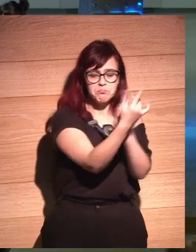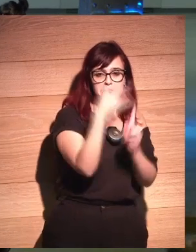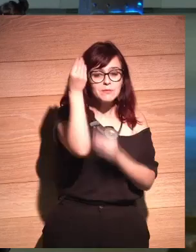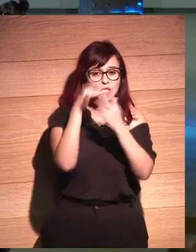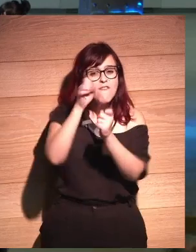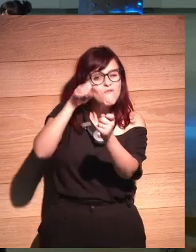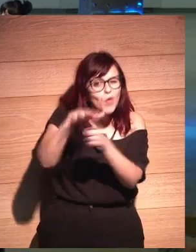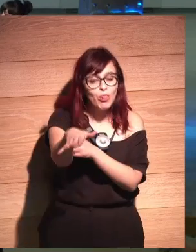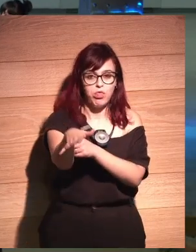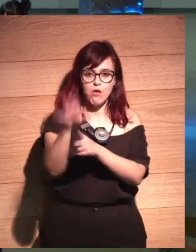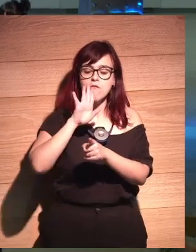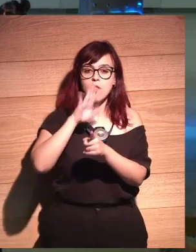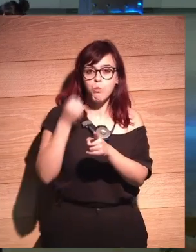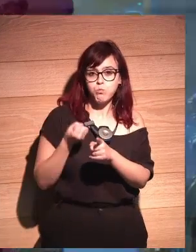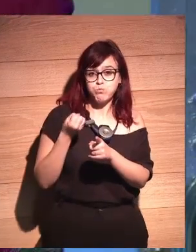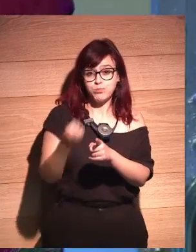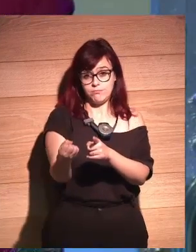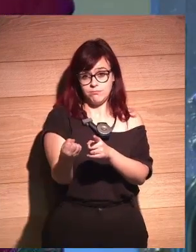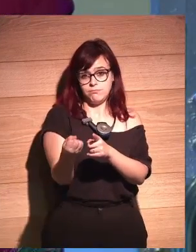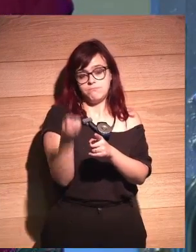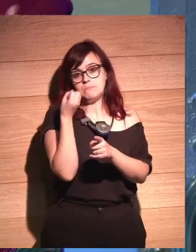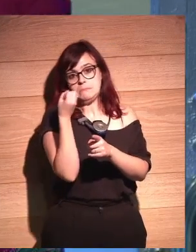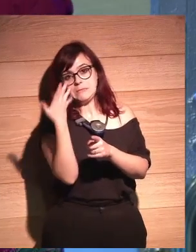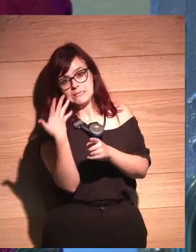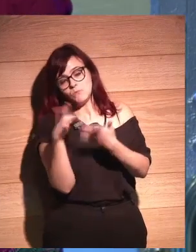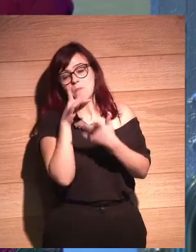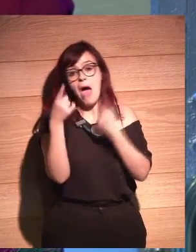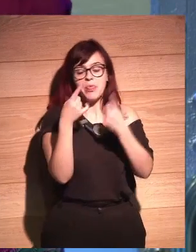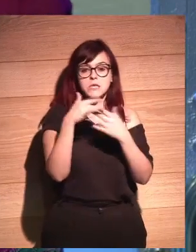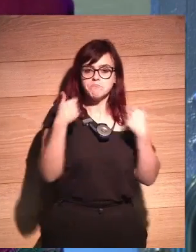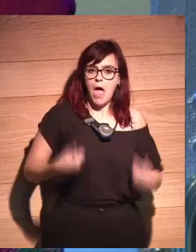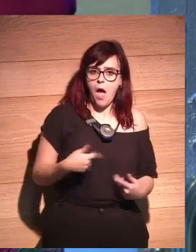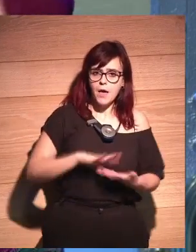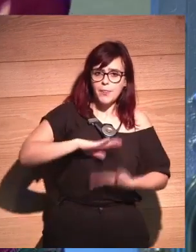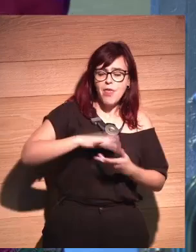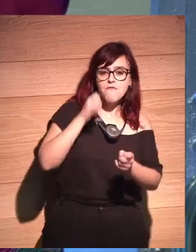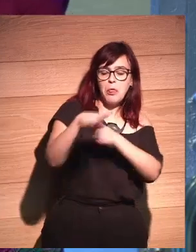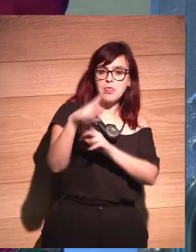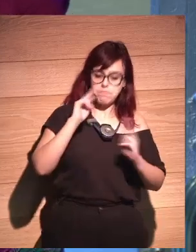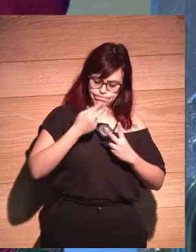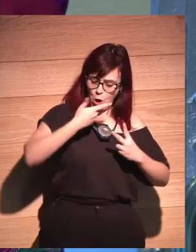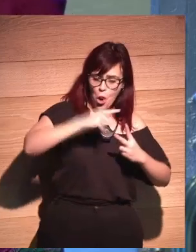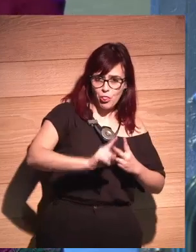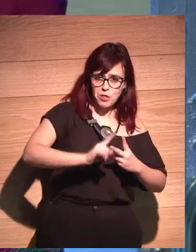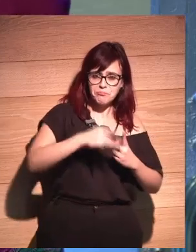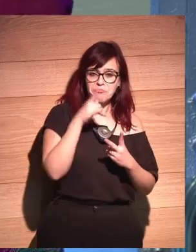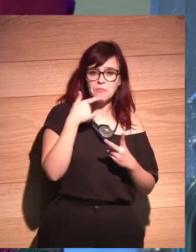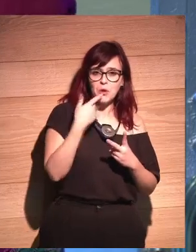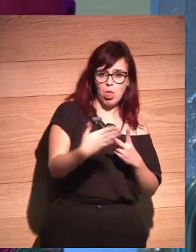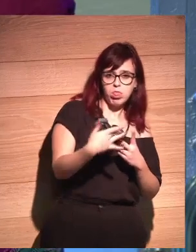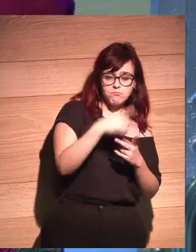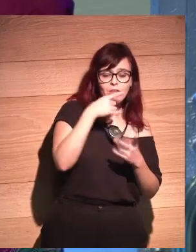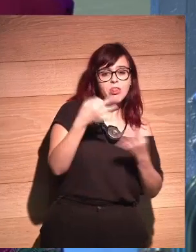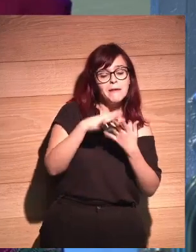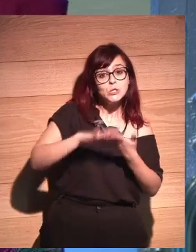think as a person we have a capacity to influence that